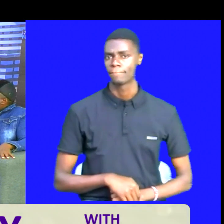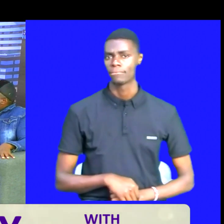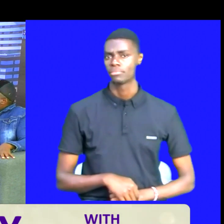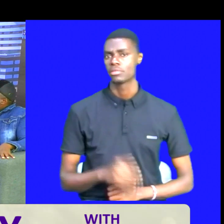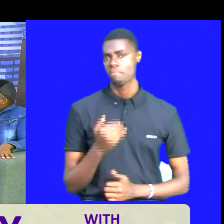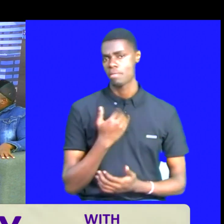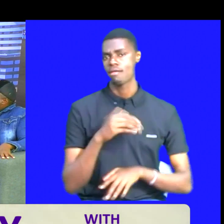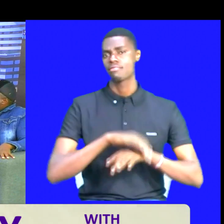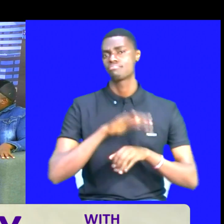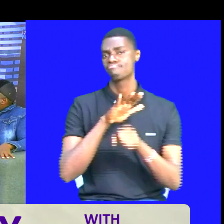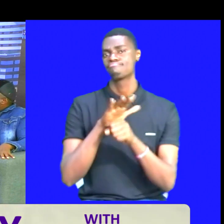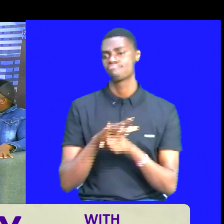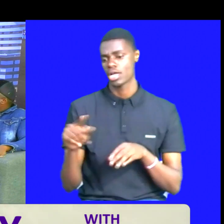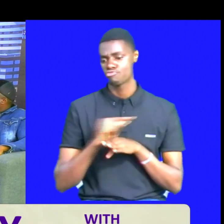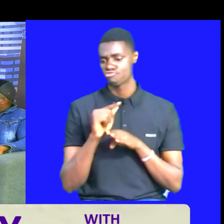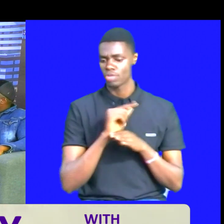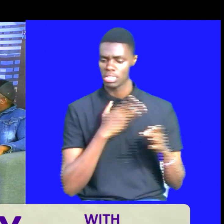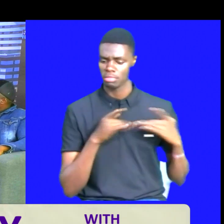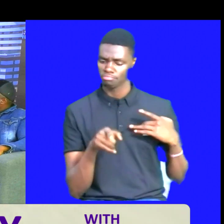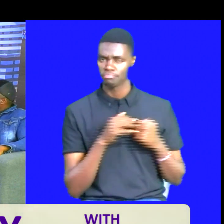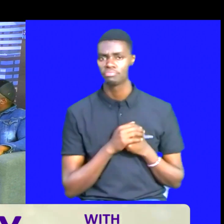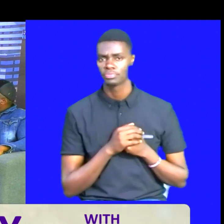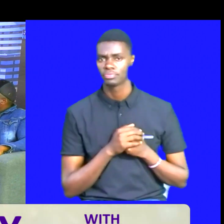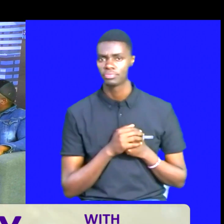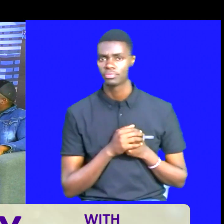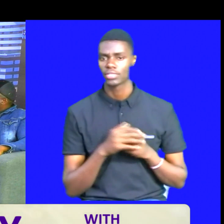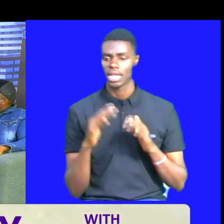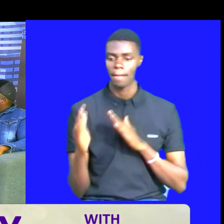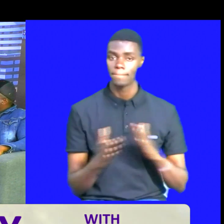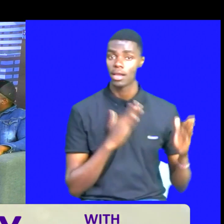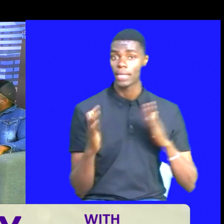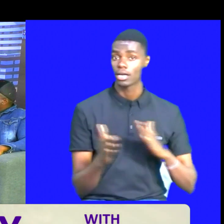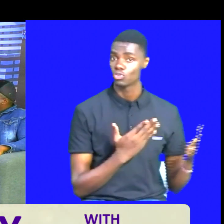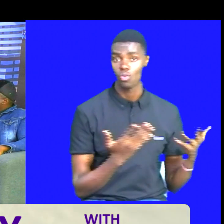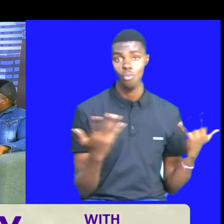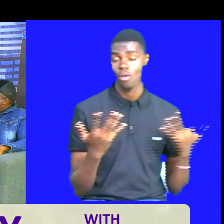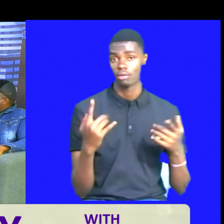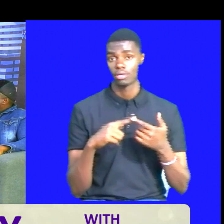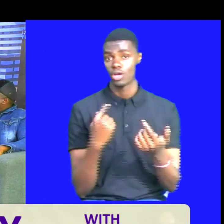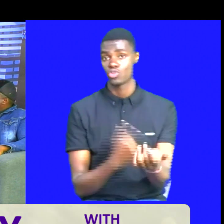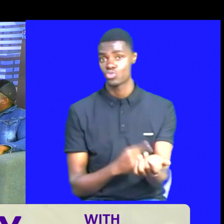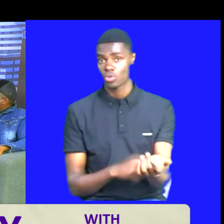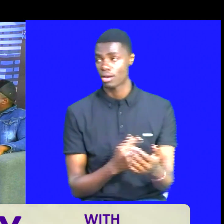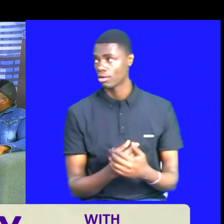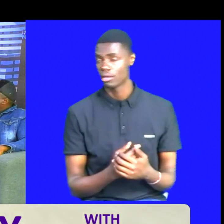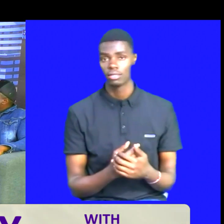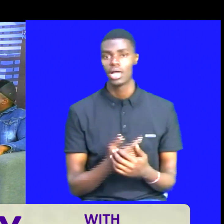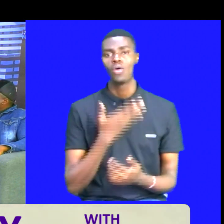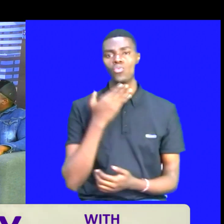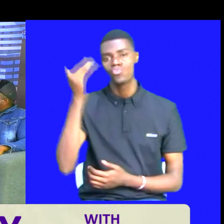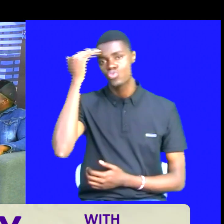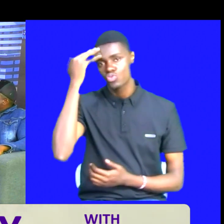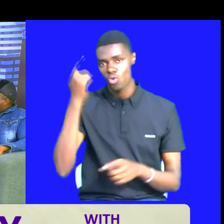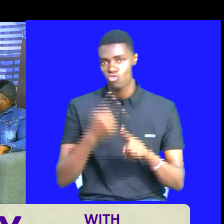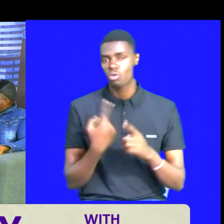I'm getting a lot as far as training is concerned, and as far as the preparations, to Ghana. I'd just like to know from